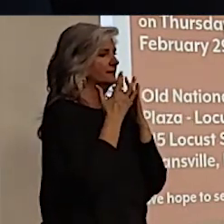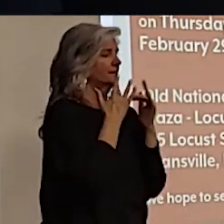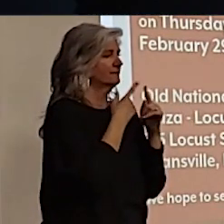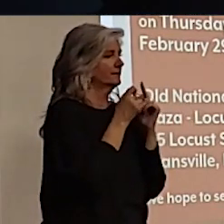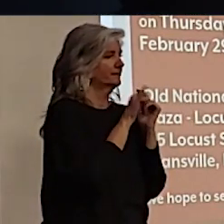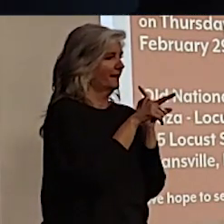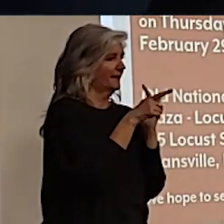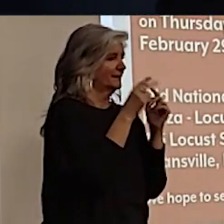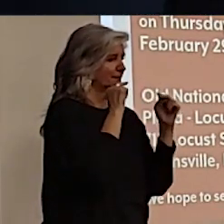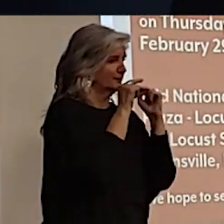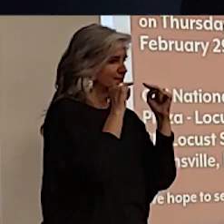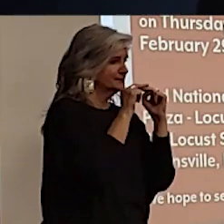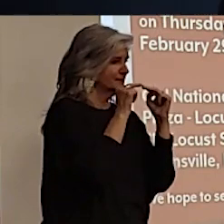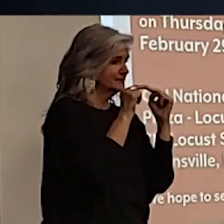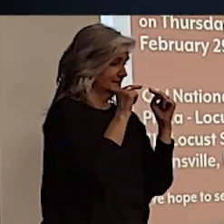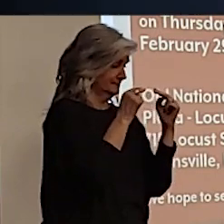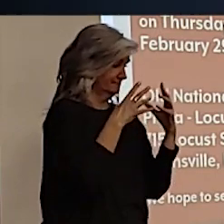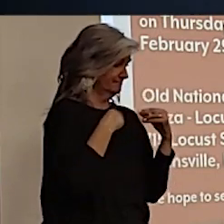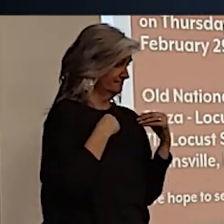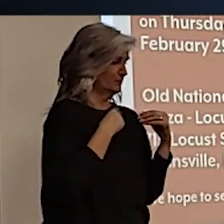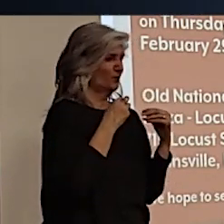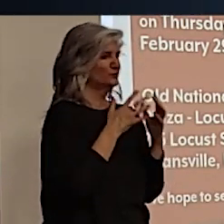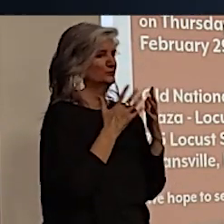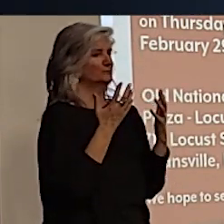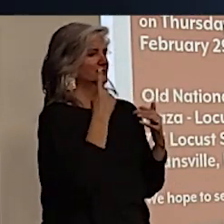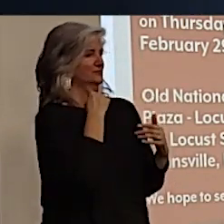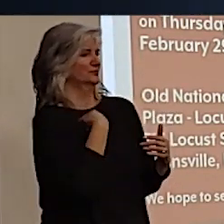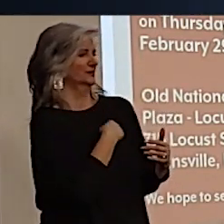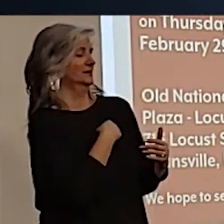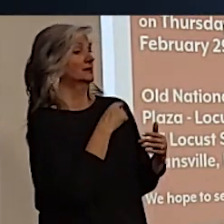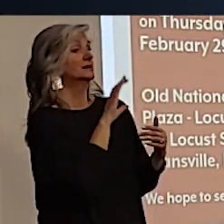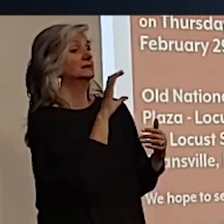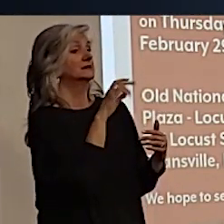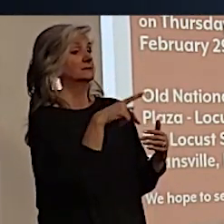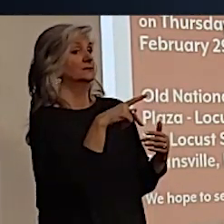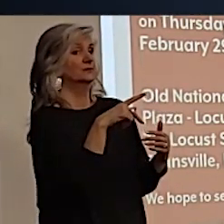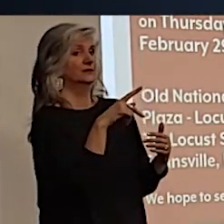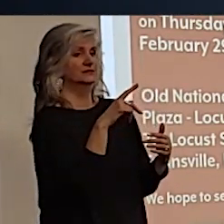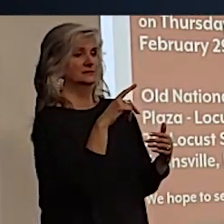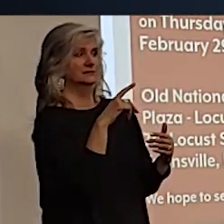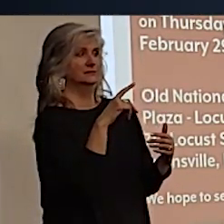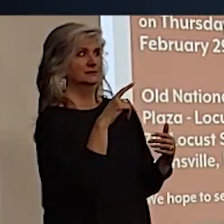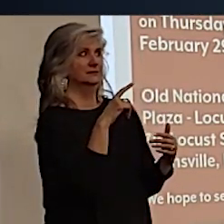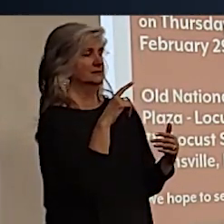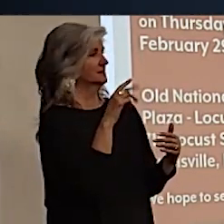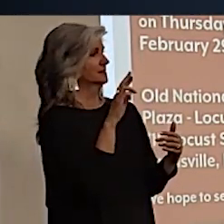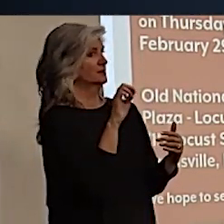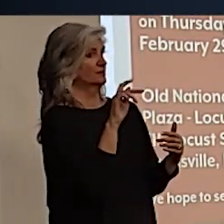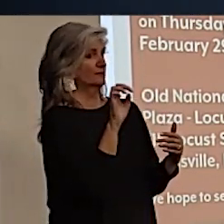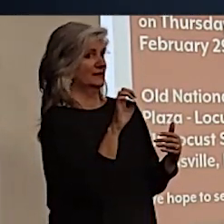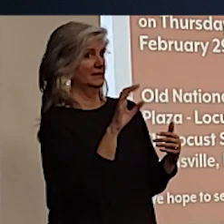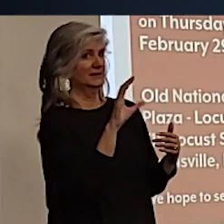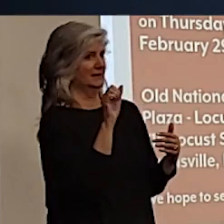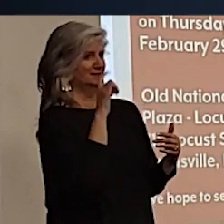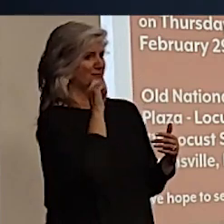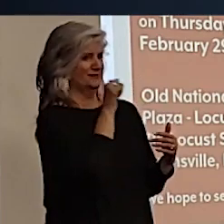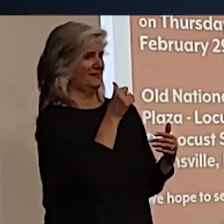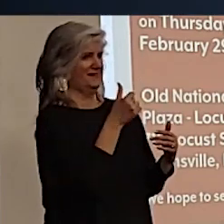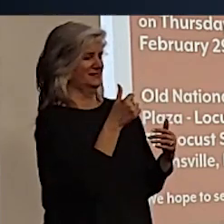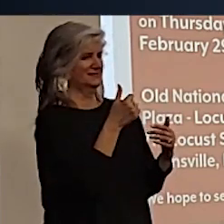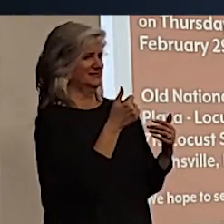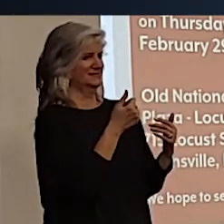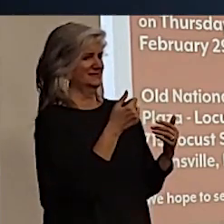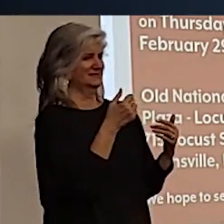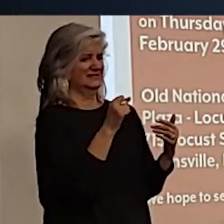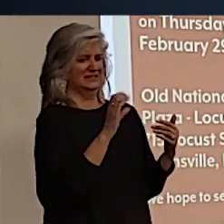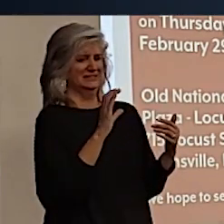just too much for us to stomach? CenterPoint South rate case, we're not signing that thing. CenterPoint North,